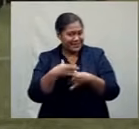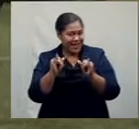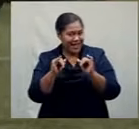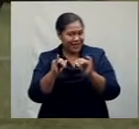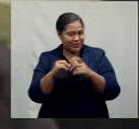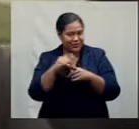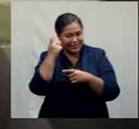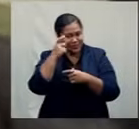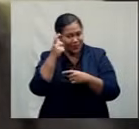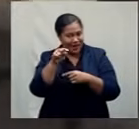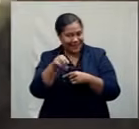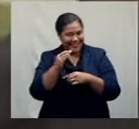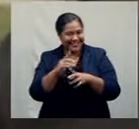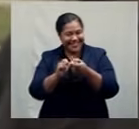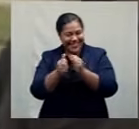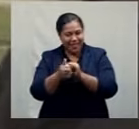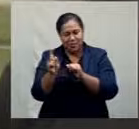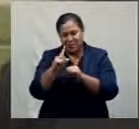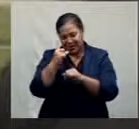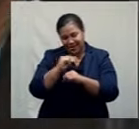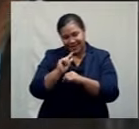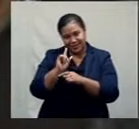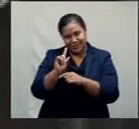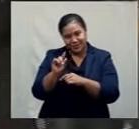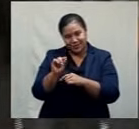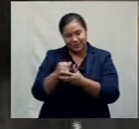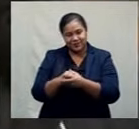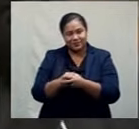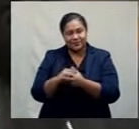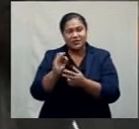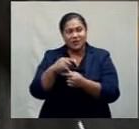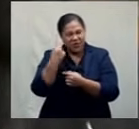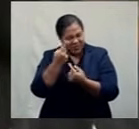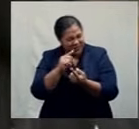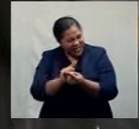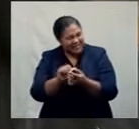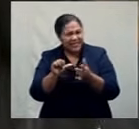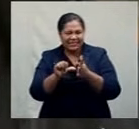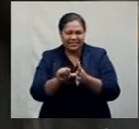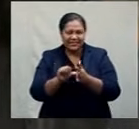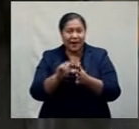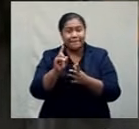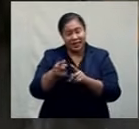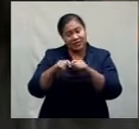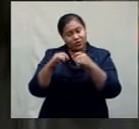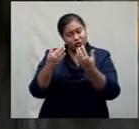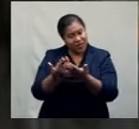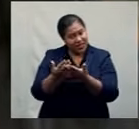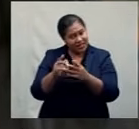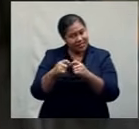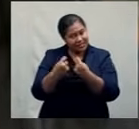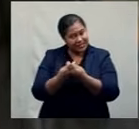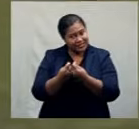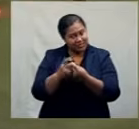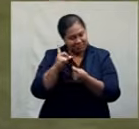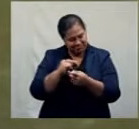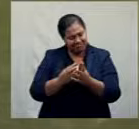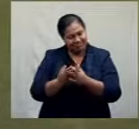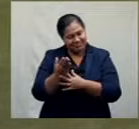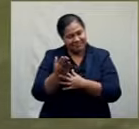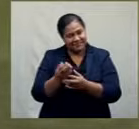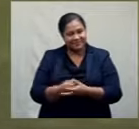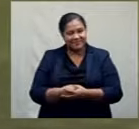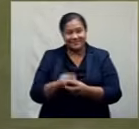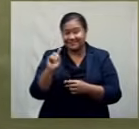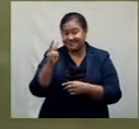interested in the game and what we can do. And like I said, we faced hurdles, but as a team, you know, we've seemed to come through. The